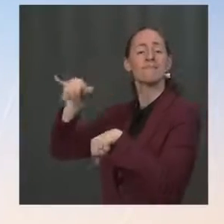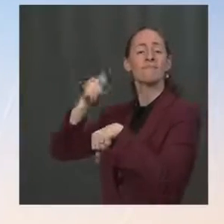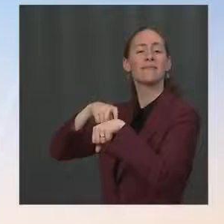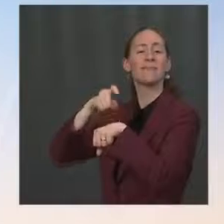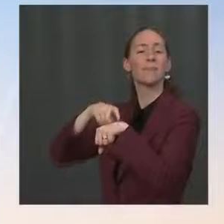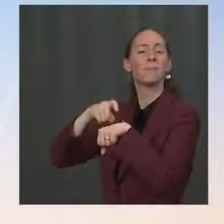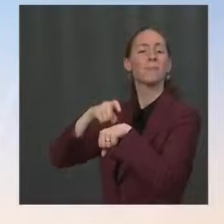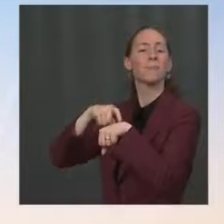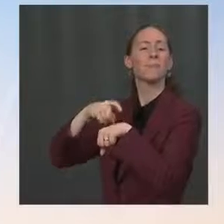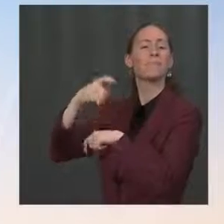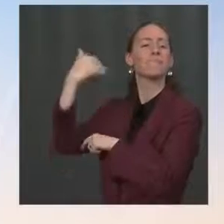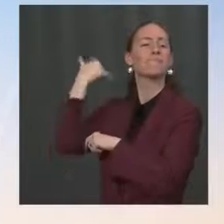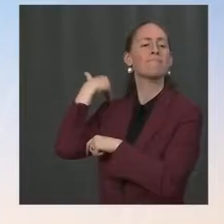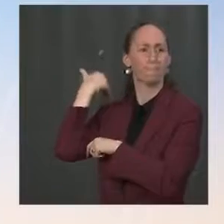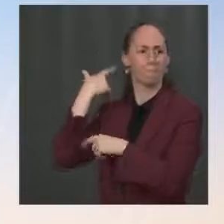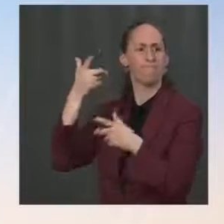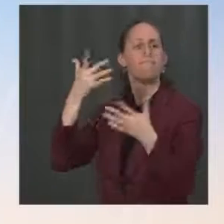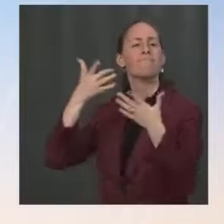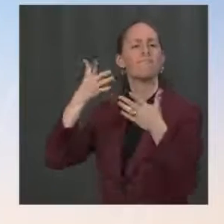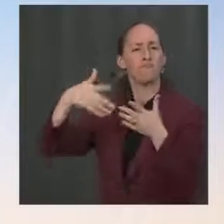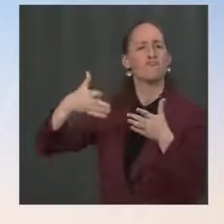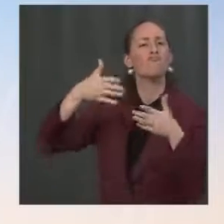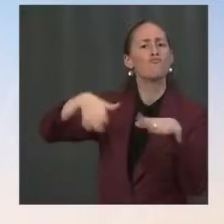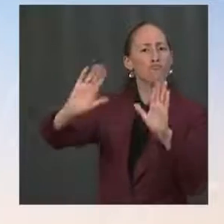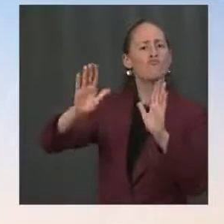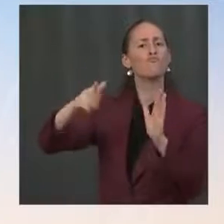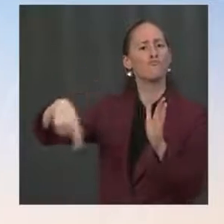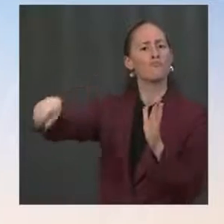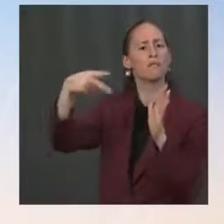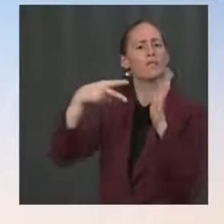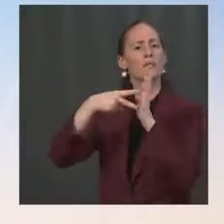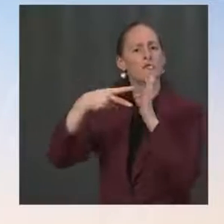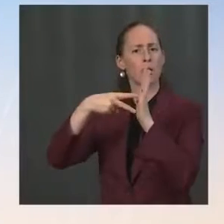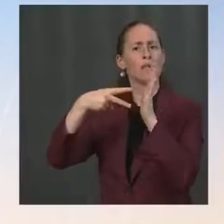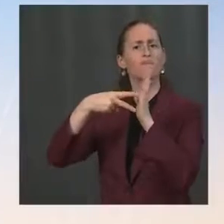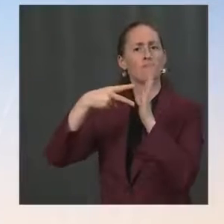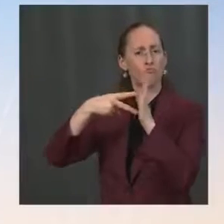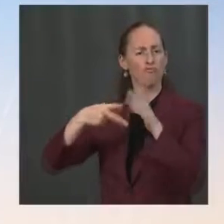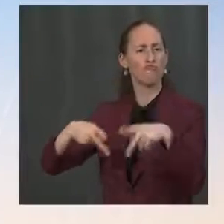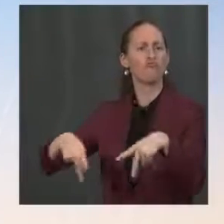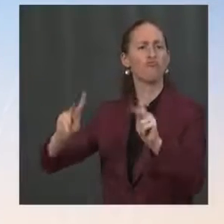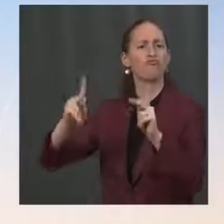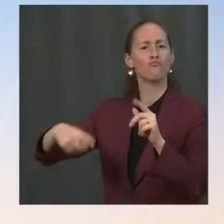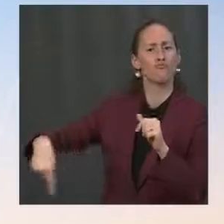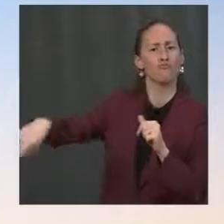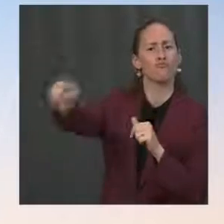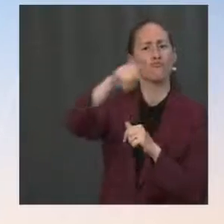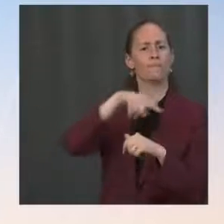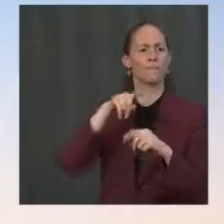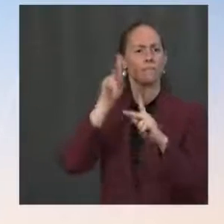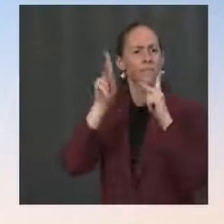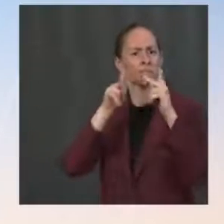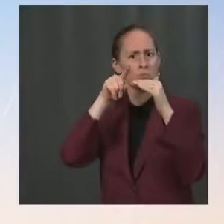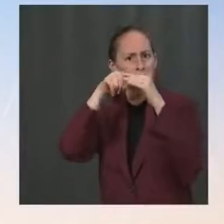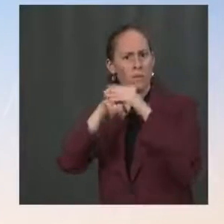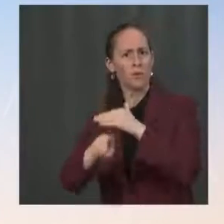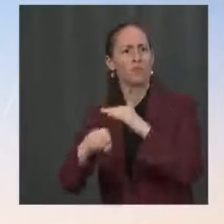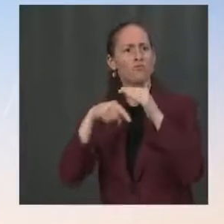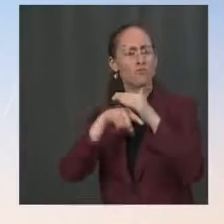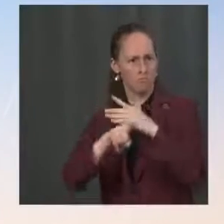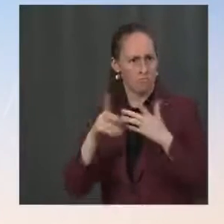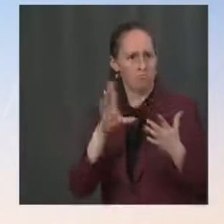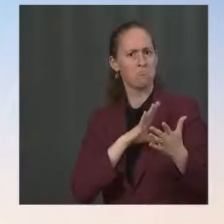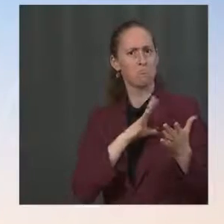various states and locales about refugees coming into their communities. How do you see that